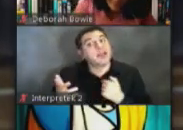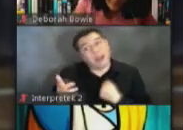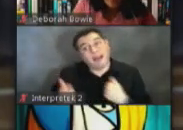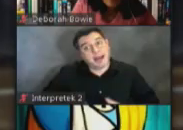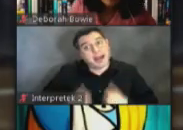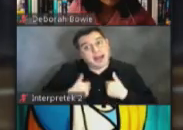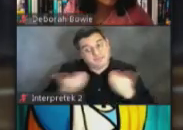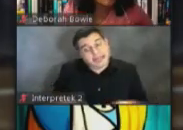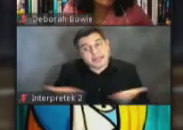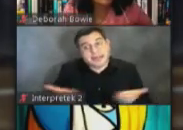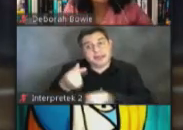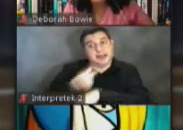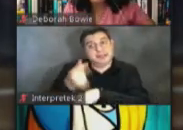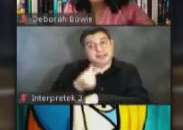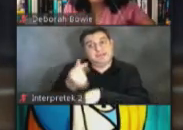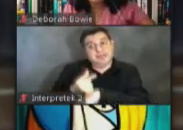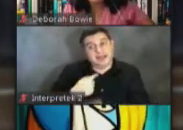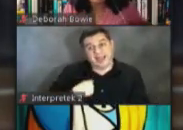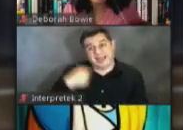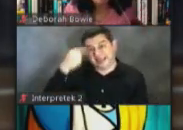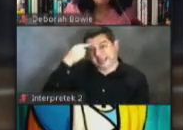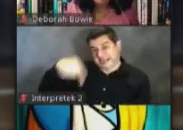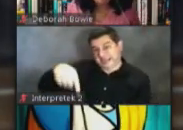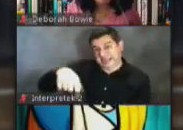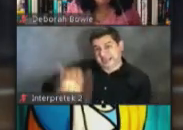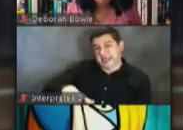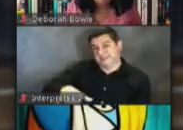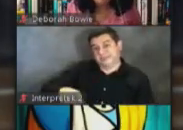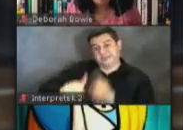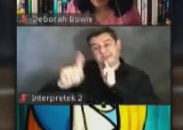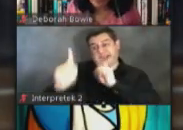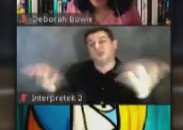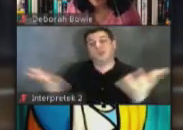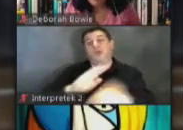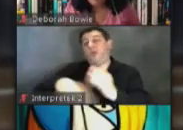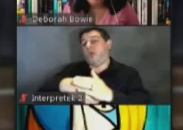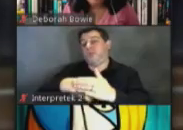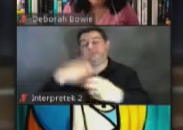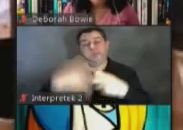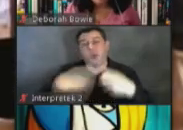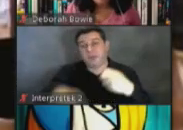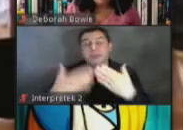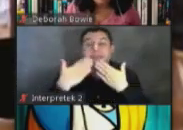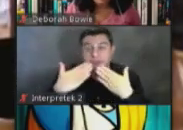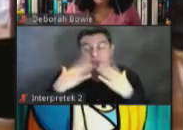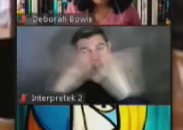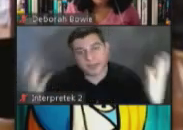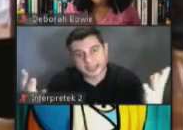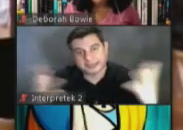answer those problems. So thank you very much, Mayor Paul. Thank you. And Commission. Thank you. Everybody that is involved in